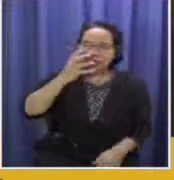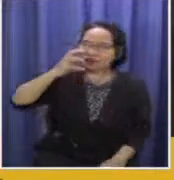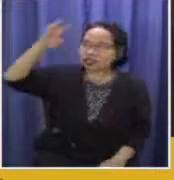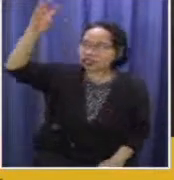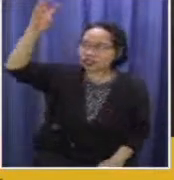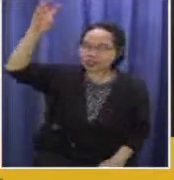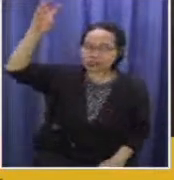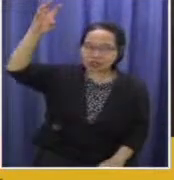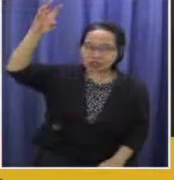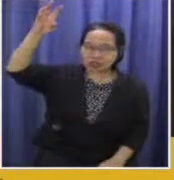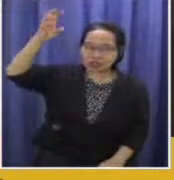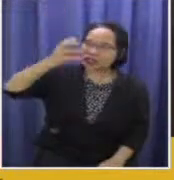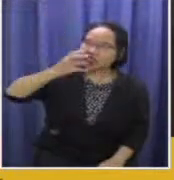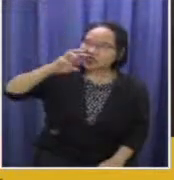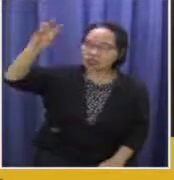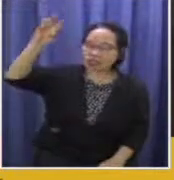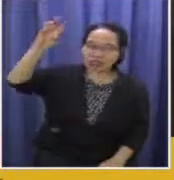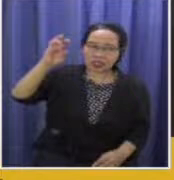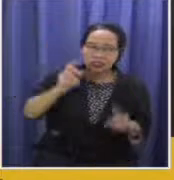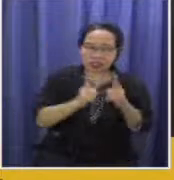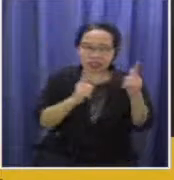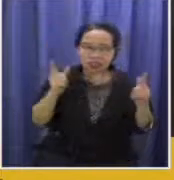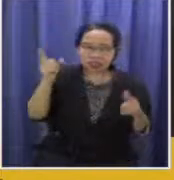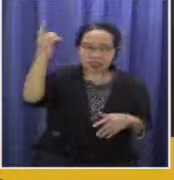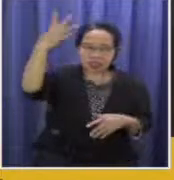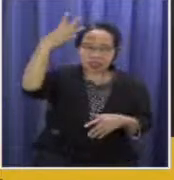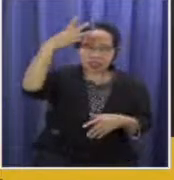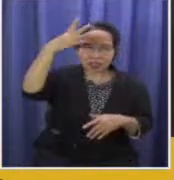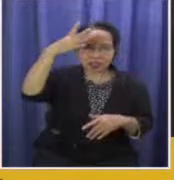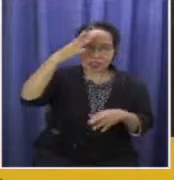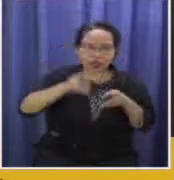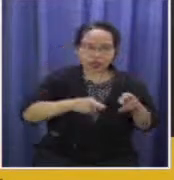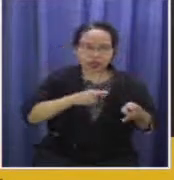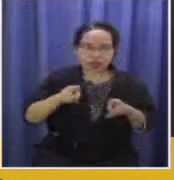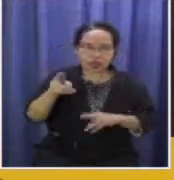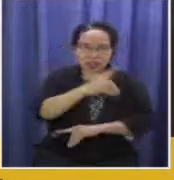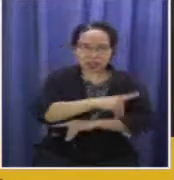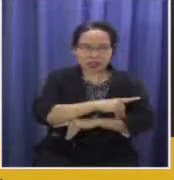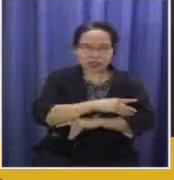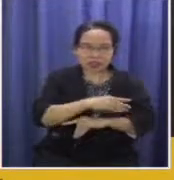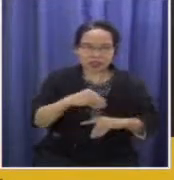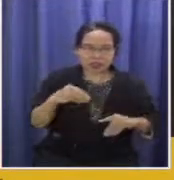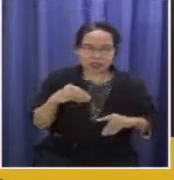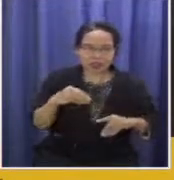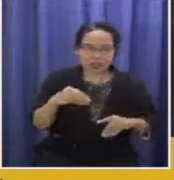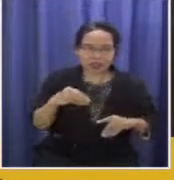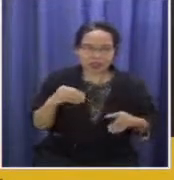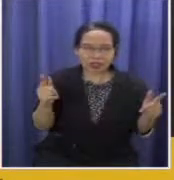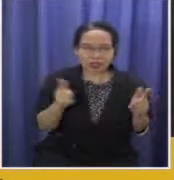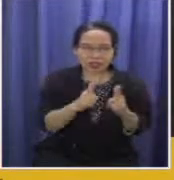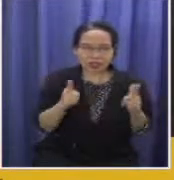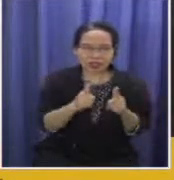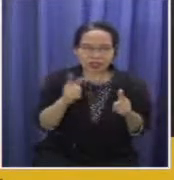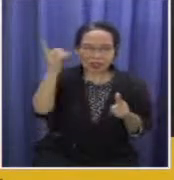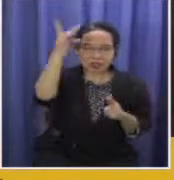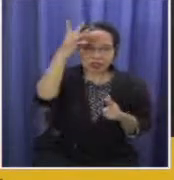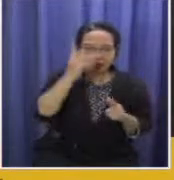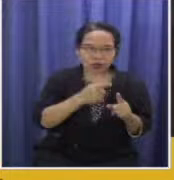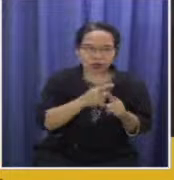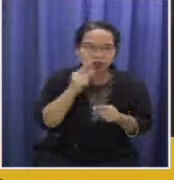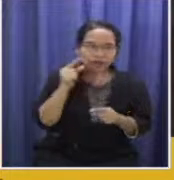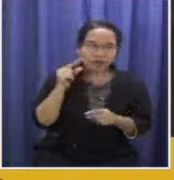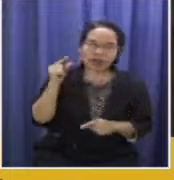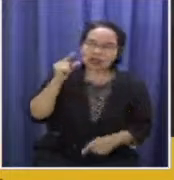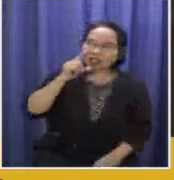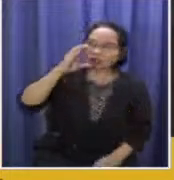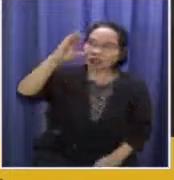sun, the greater light to rule the day, and the lesser light, the